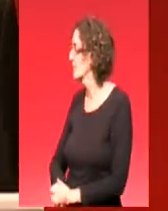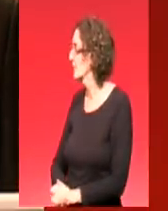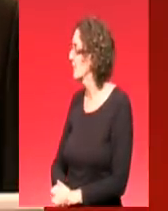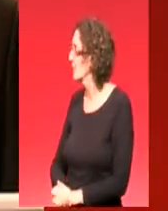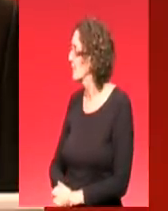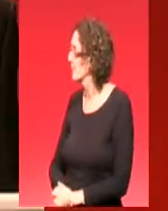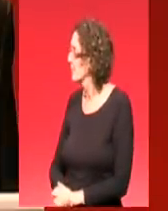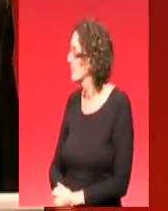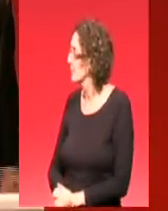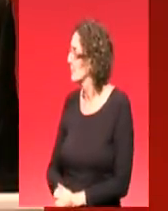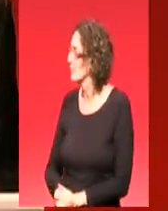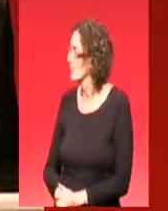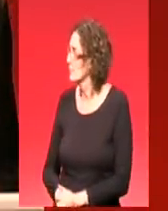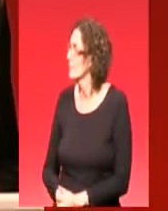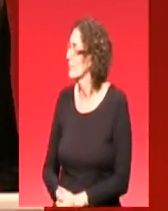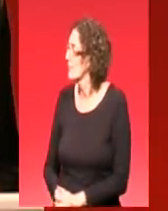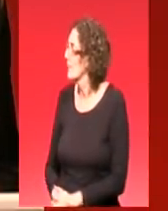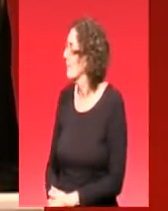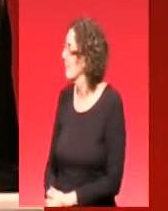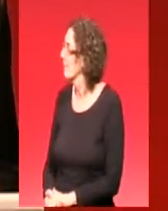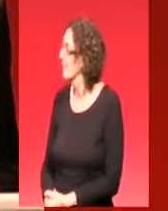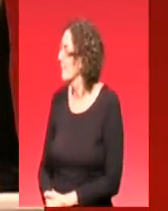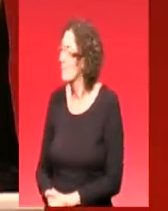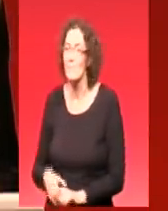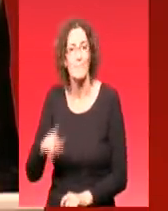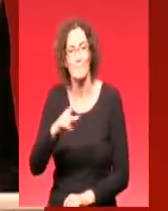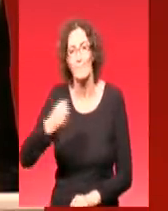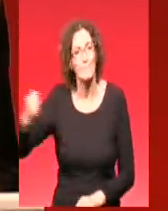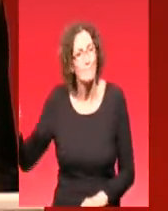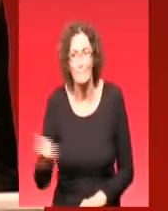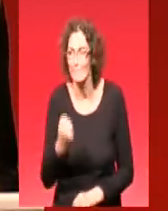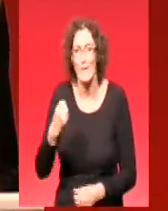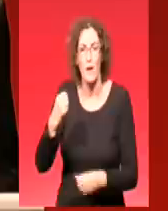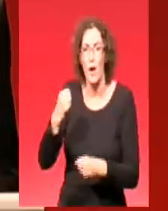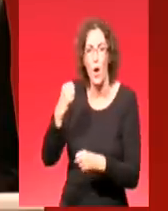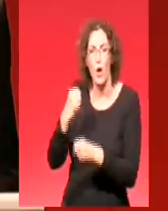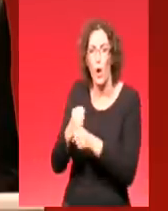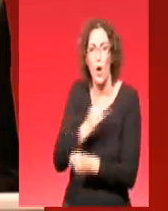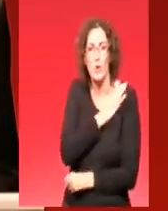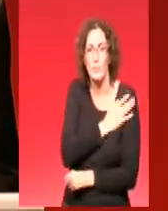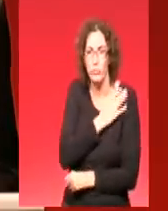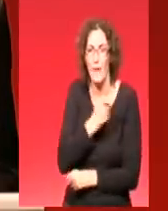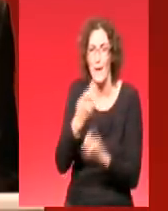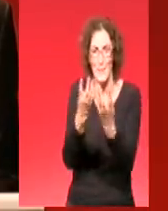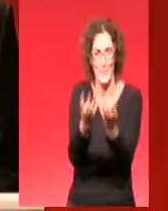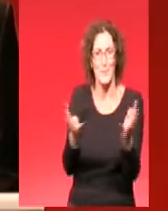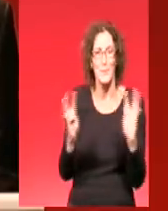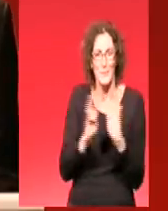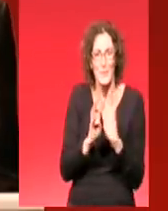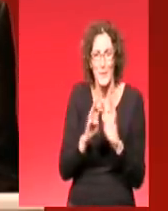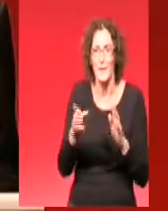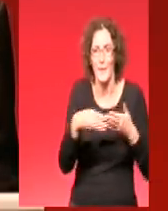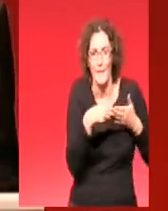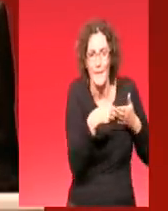And it's a real tragedy that the momentum that he built up in the G20 has now virtually collapsed, and the